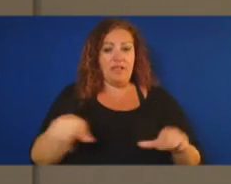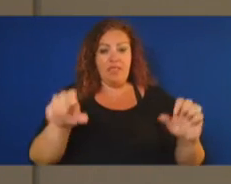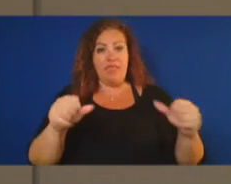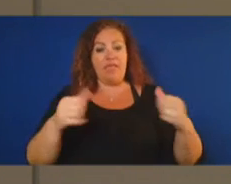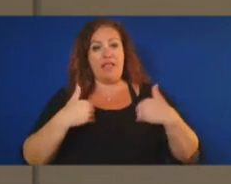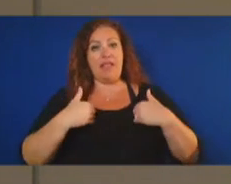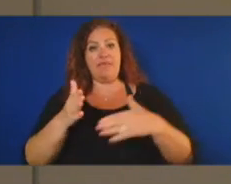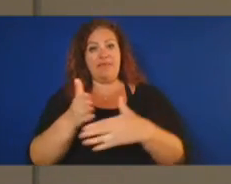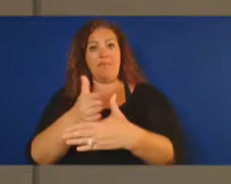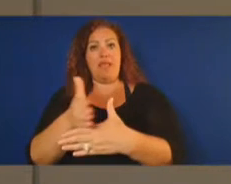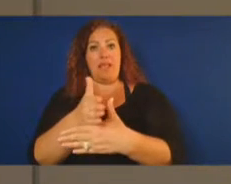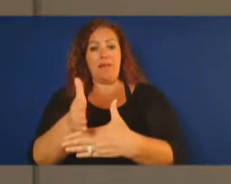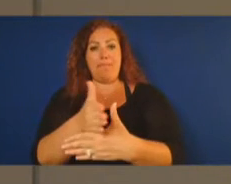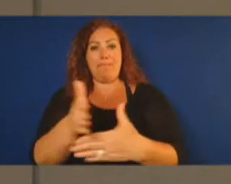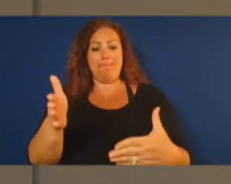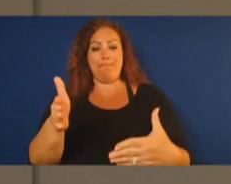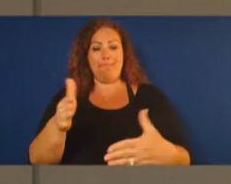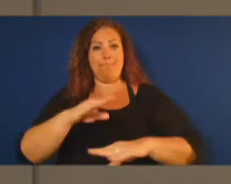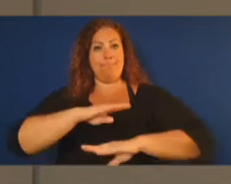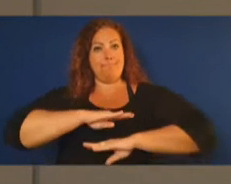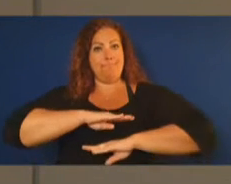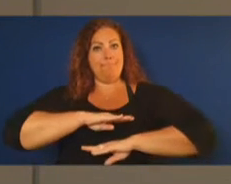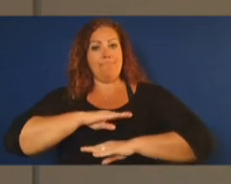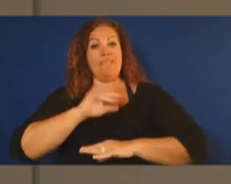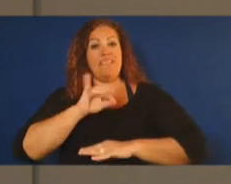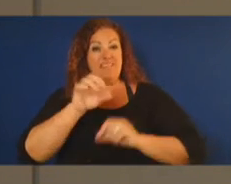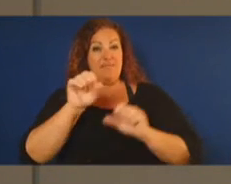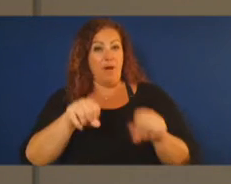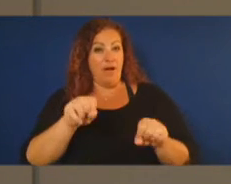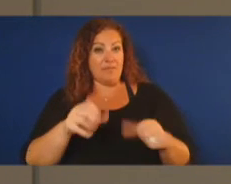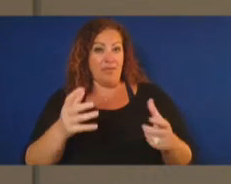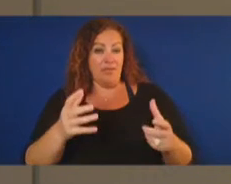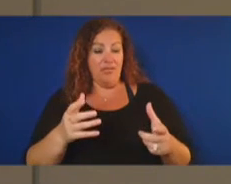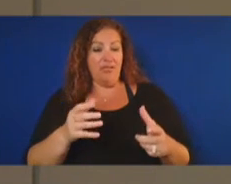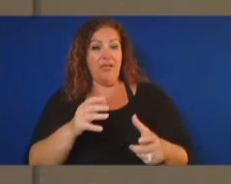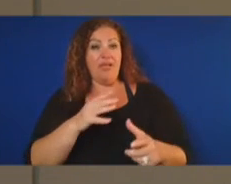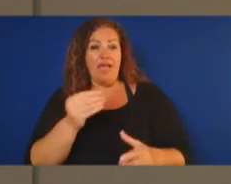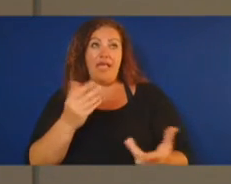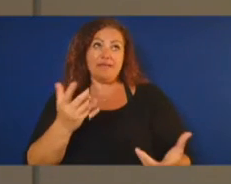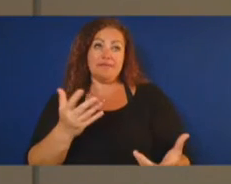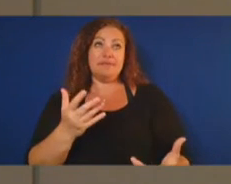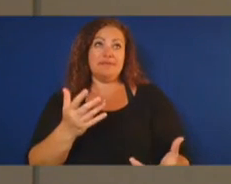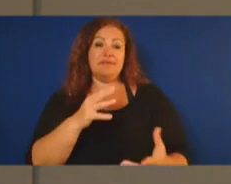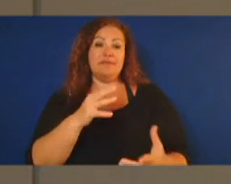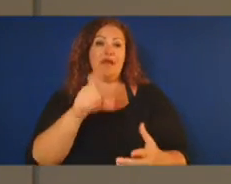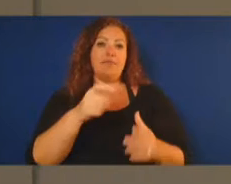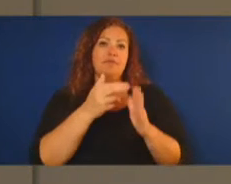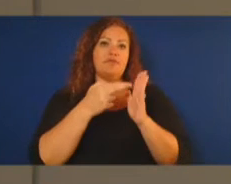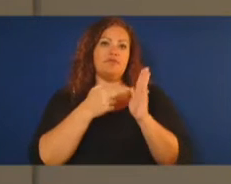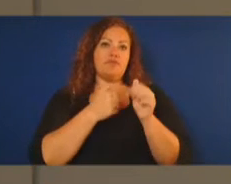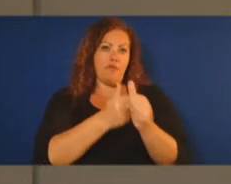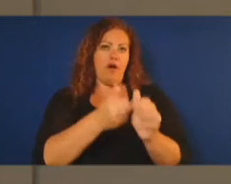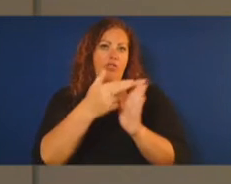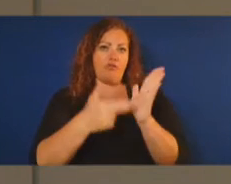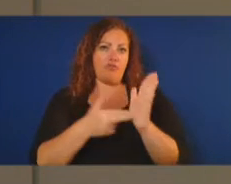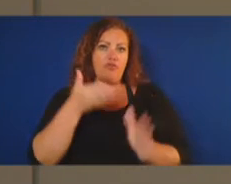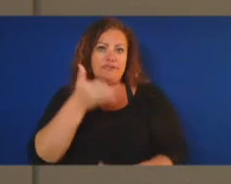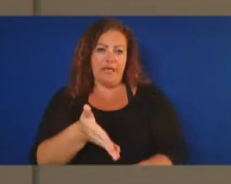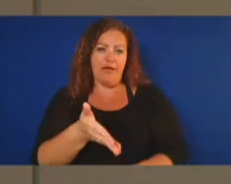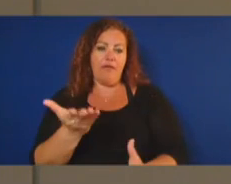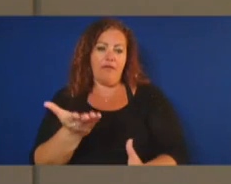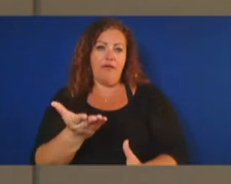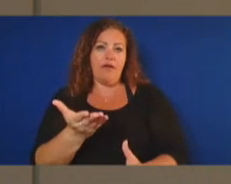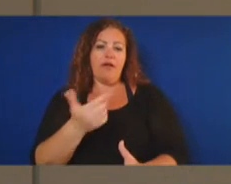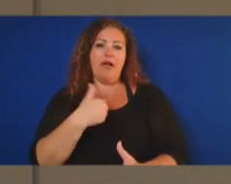medium if that's possible with and not withstanding the rules that are currently in place so I